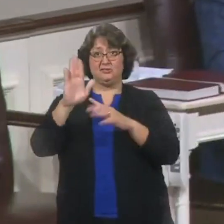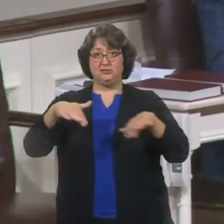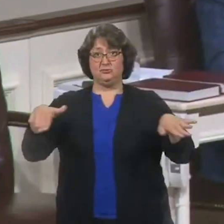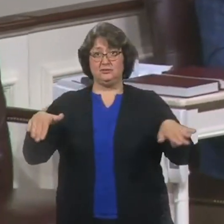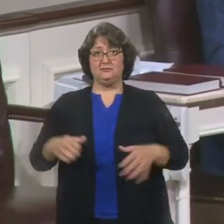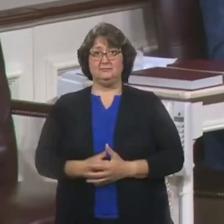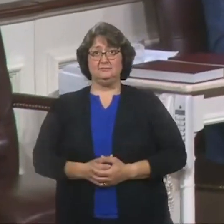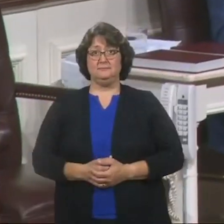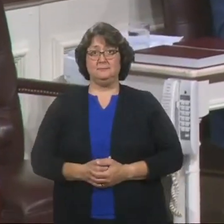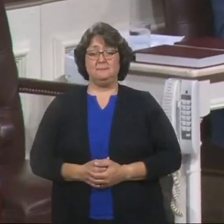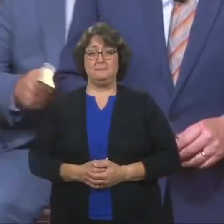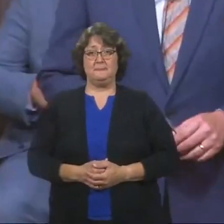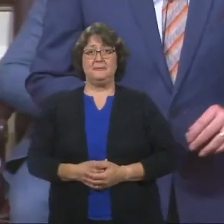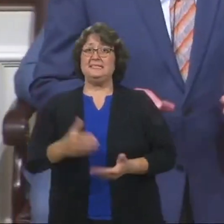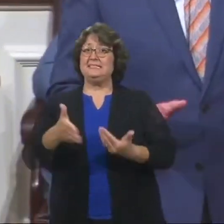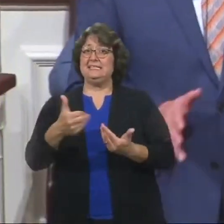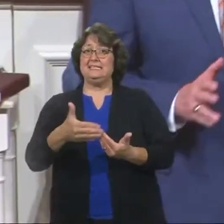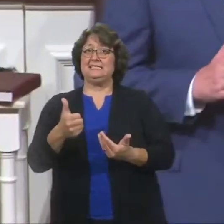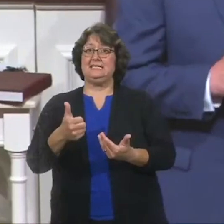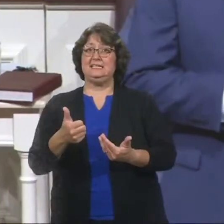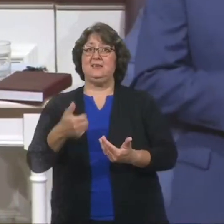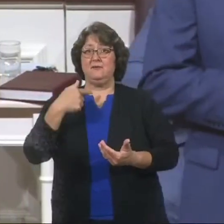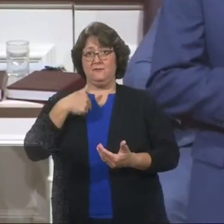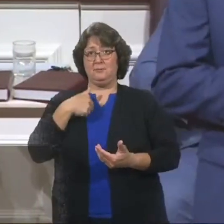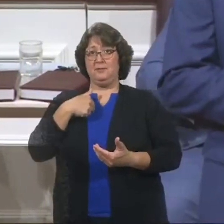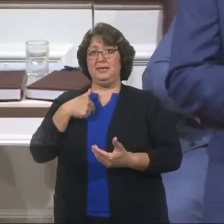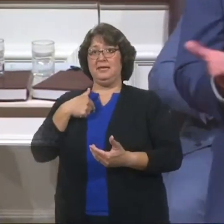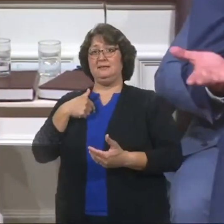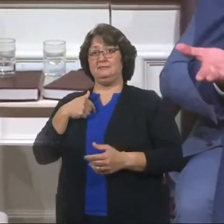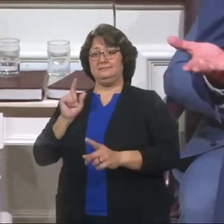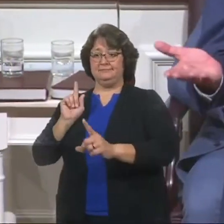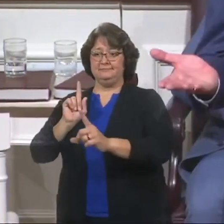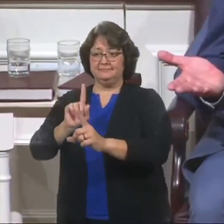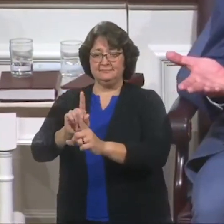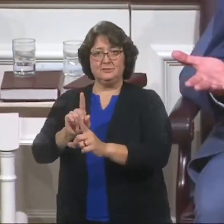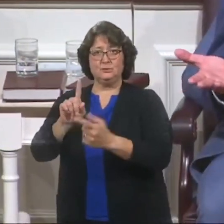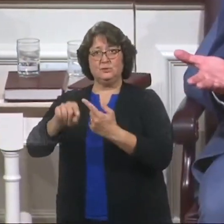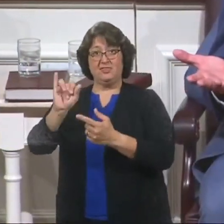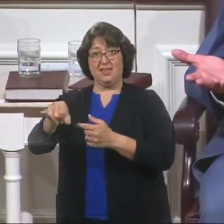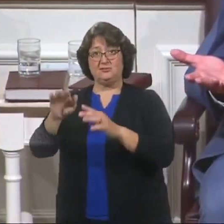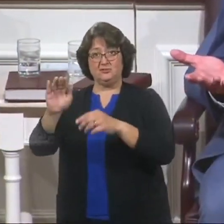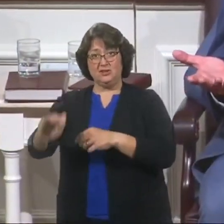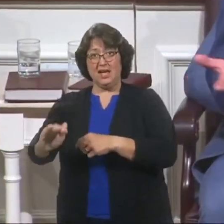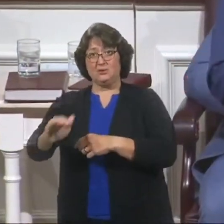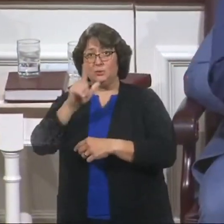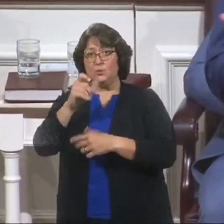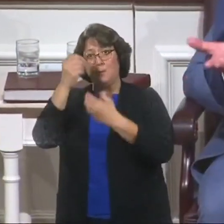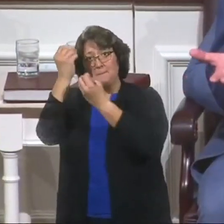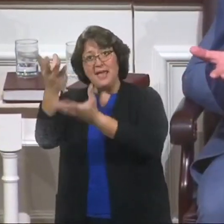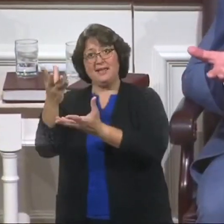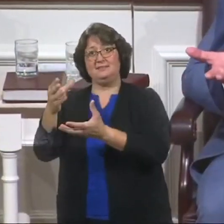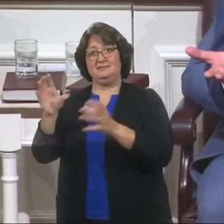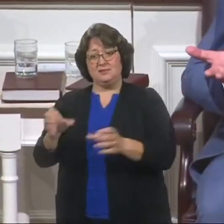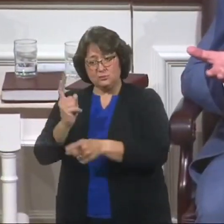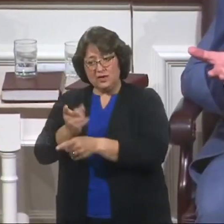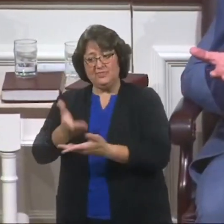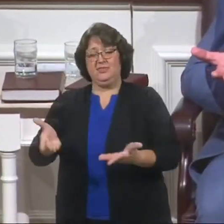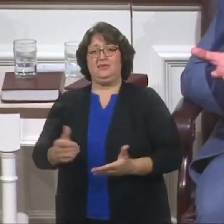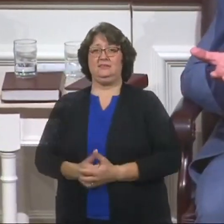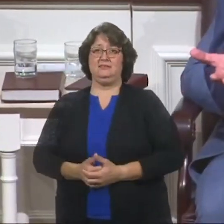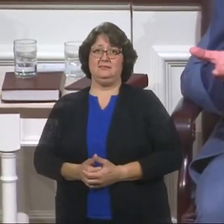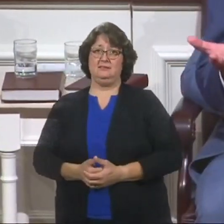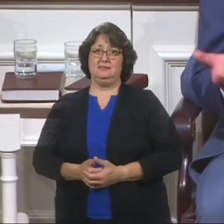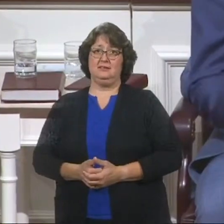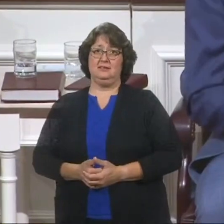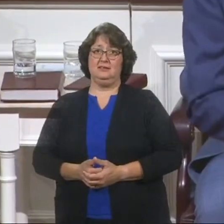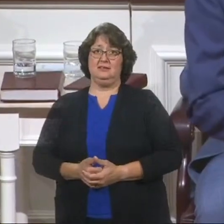and it's easy to gravitate to a child who just obeys. They just do the right thing.